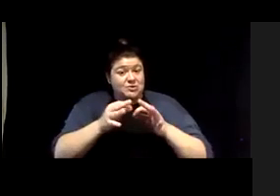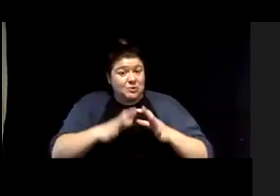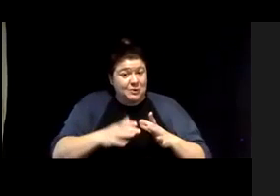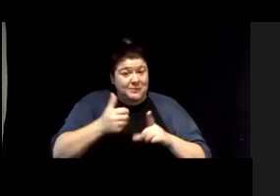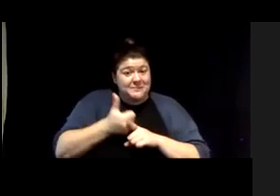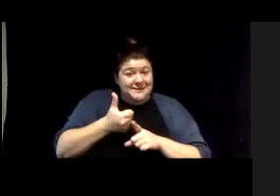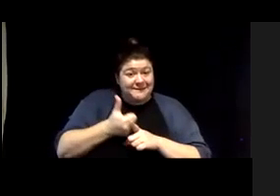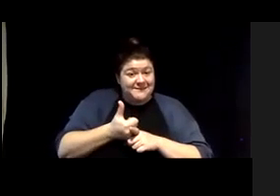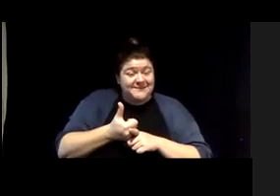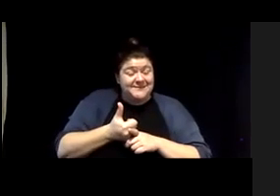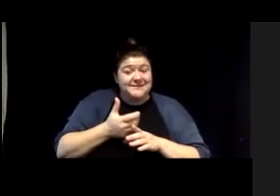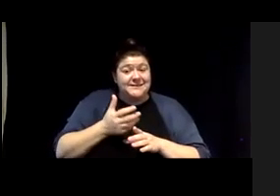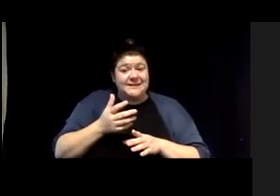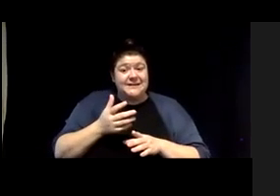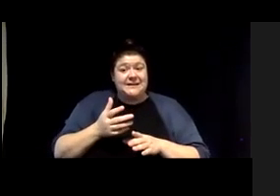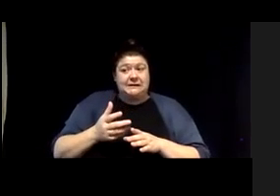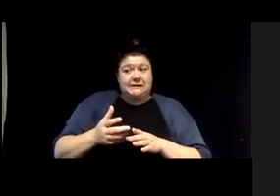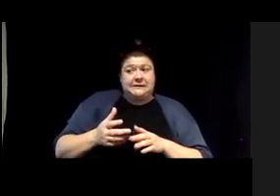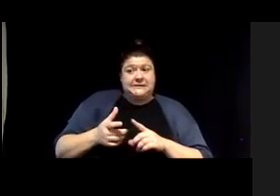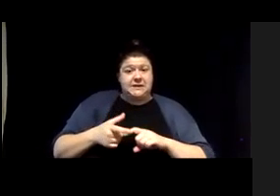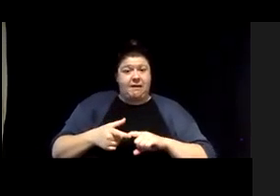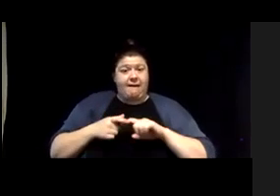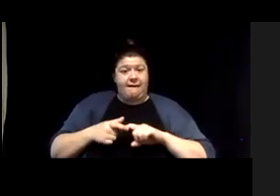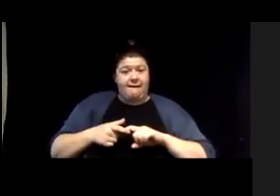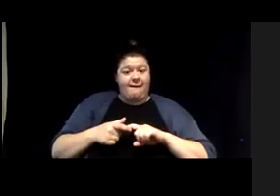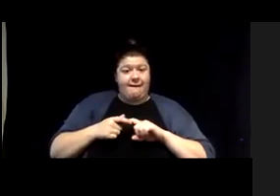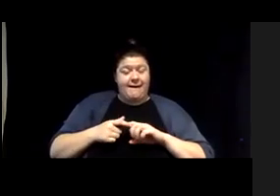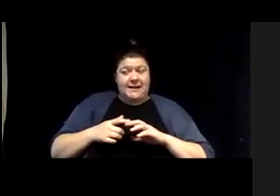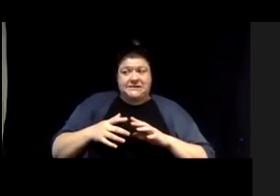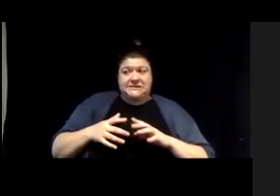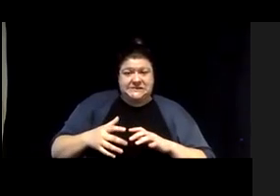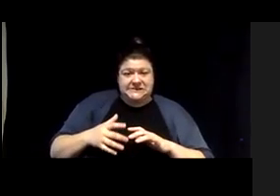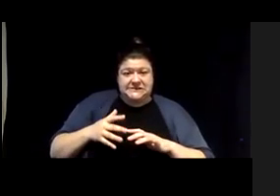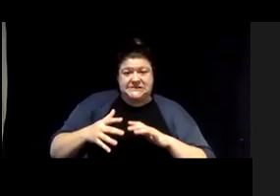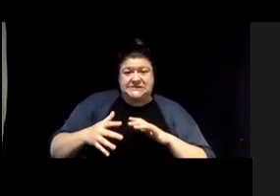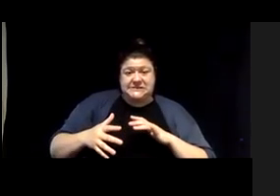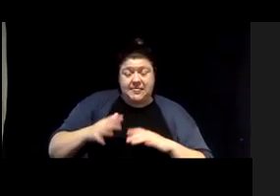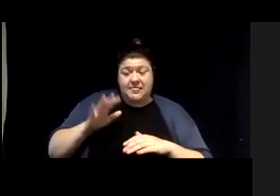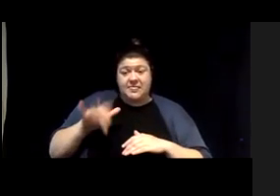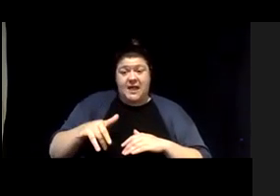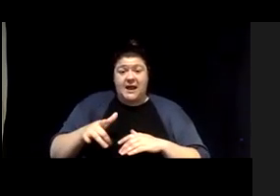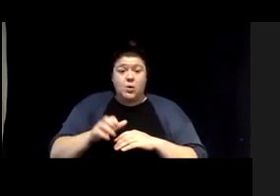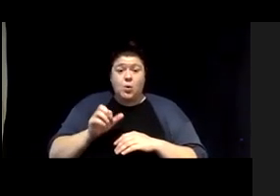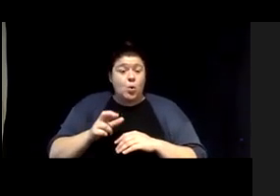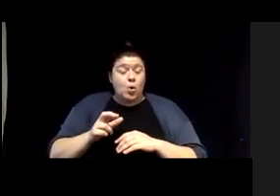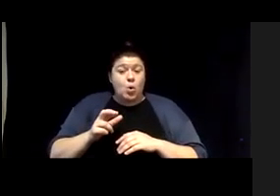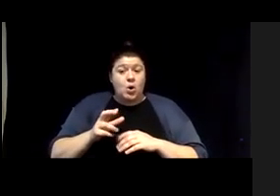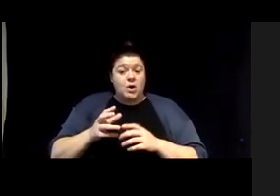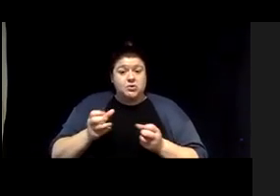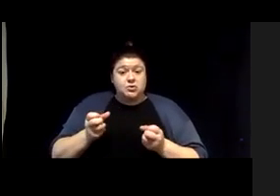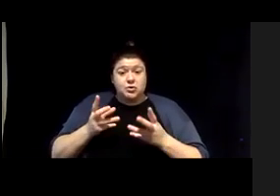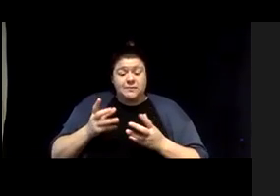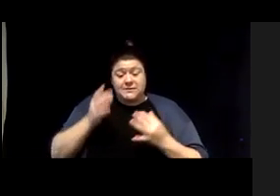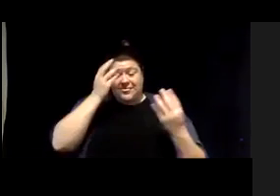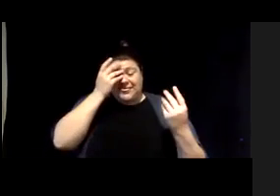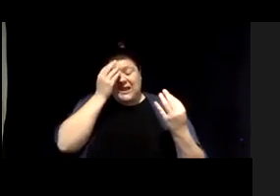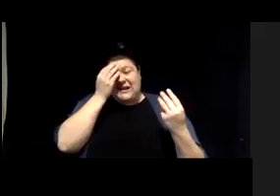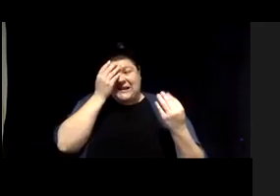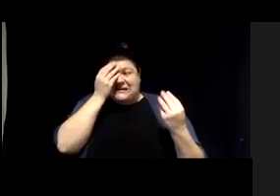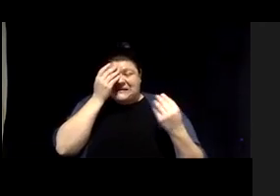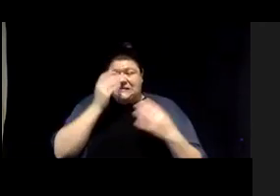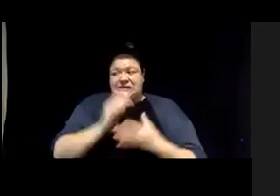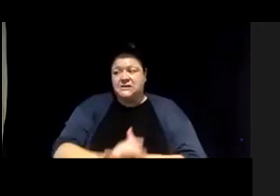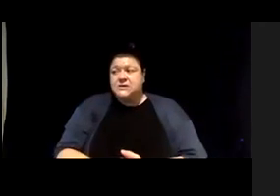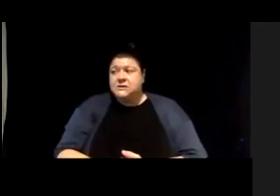is hesitating too much when they're interpreting, or they spend too much time thinking, or if